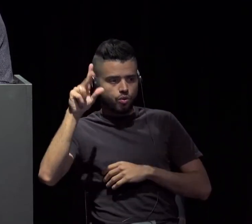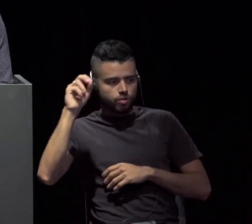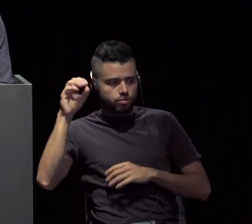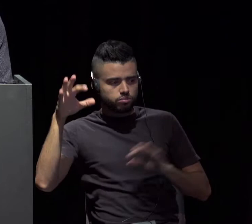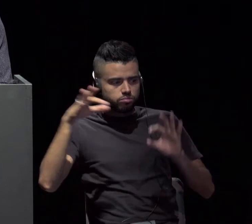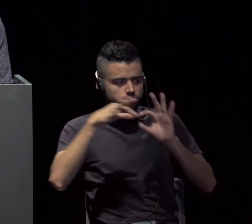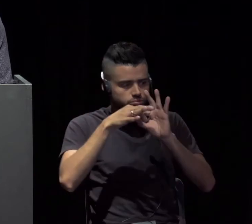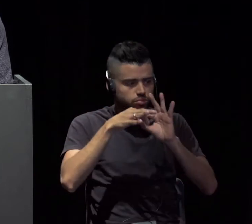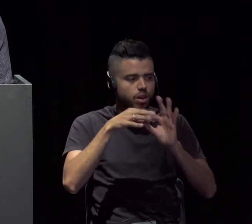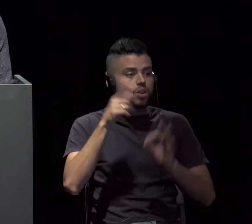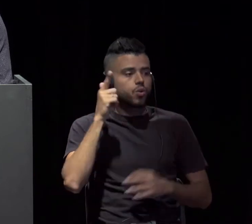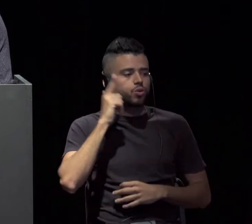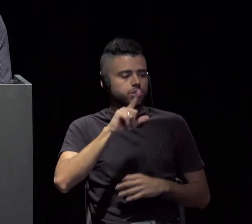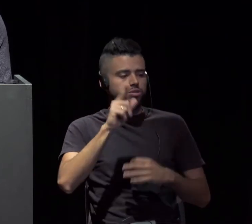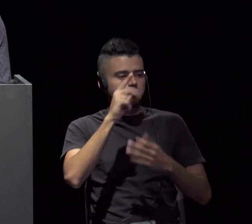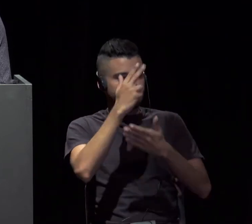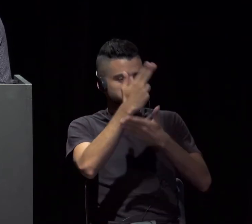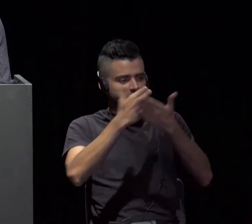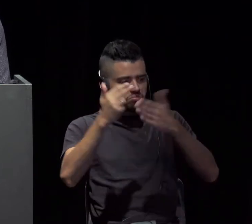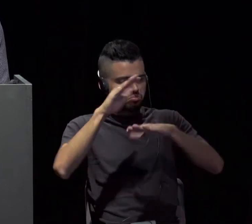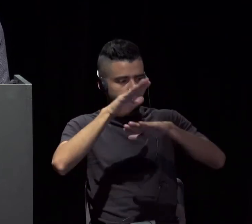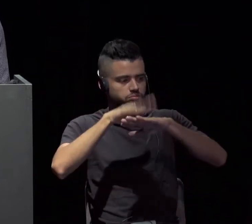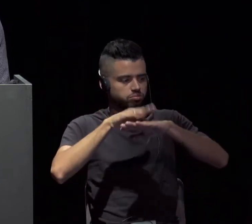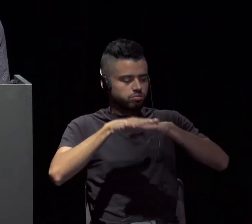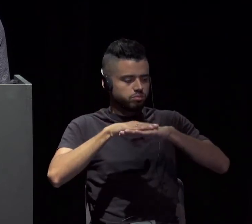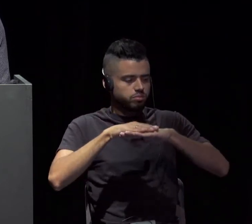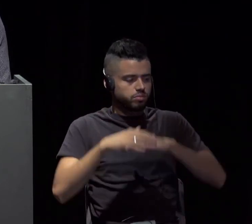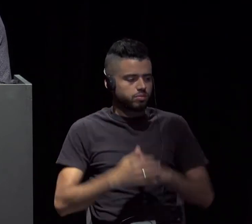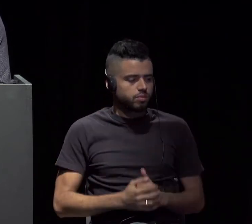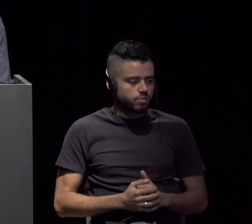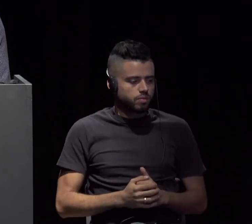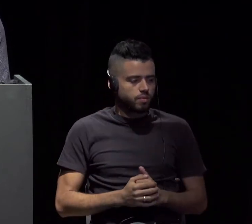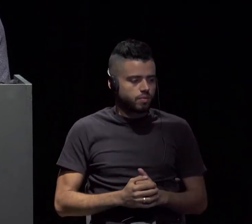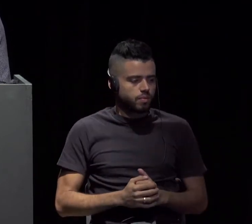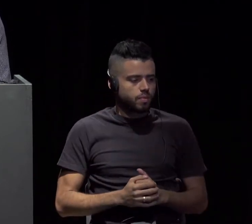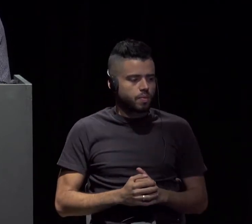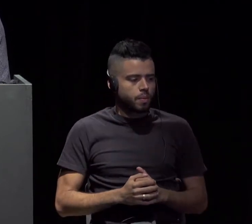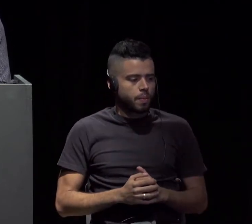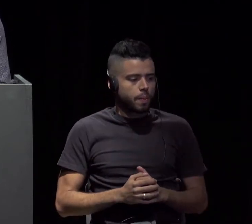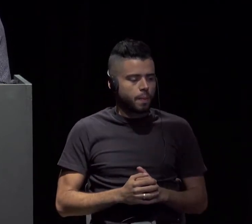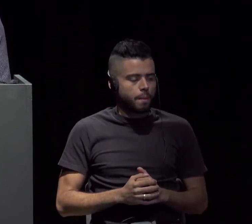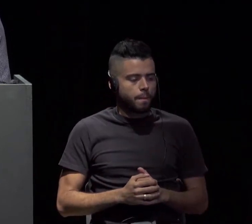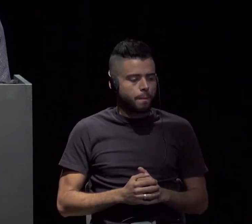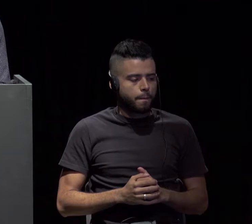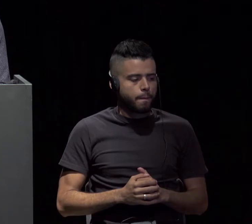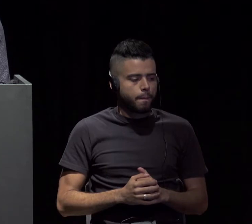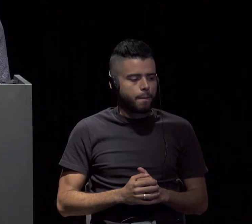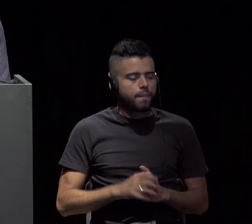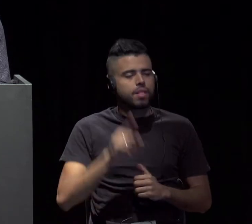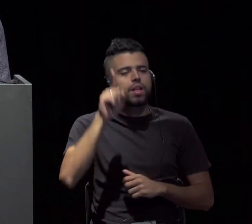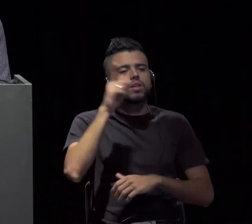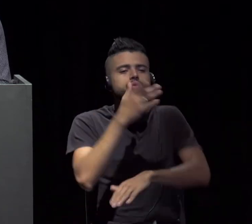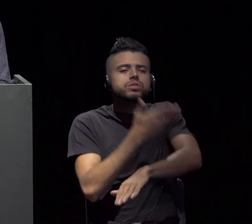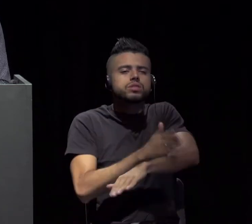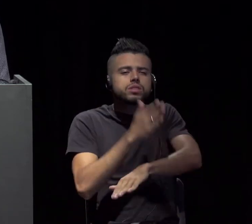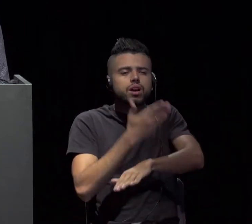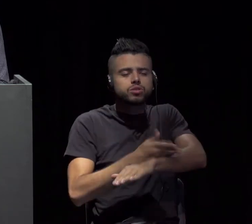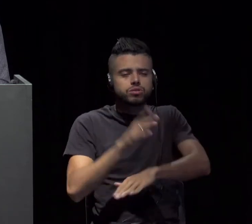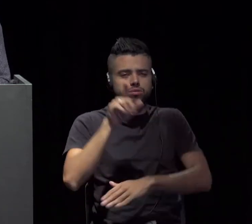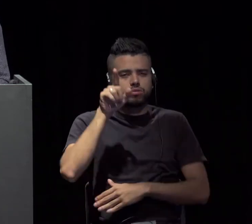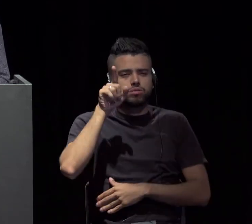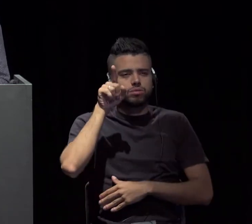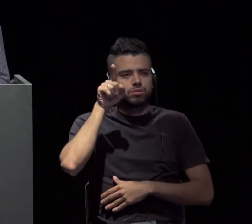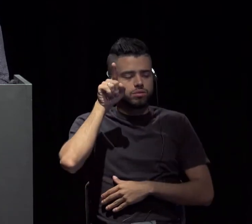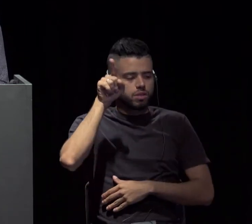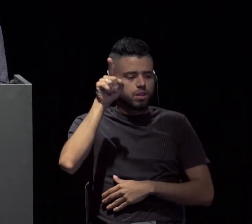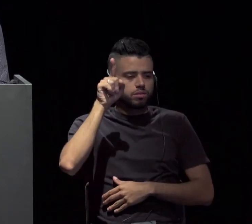the chainsaw during a residency in the United States in 1980 made him turn to it